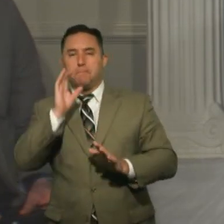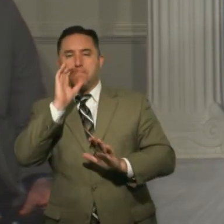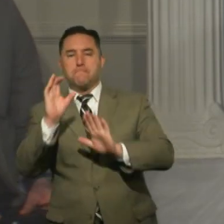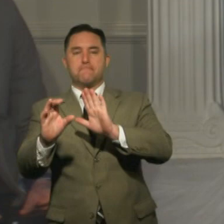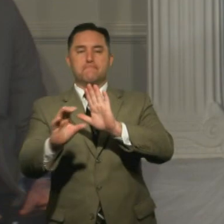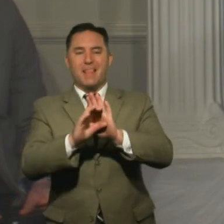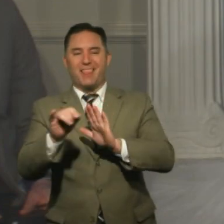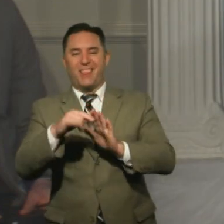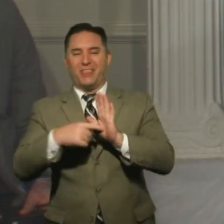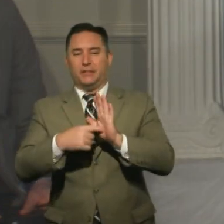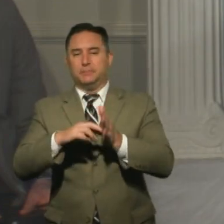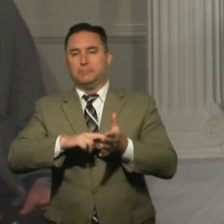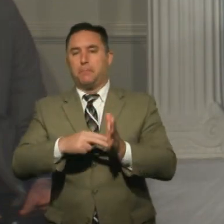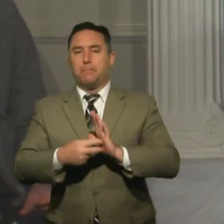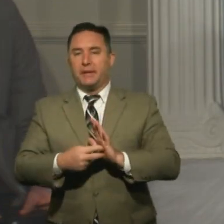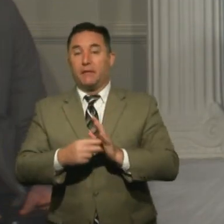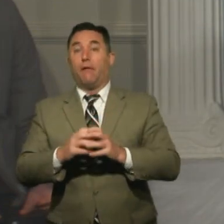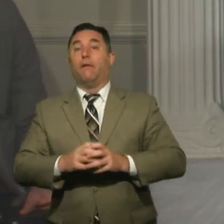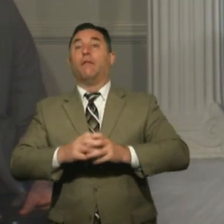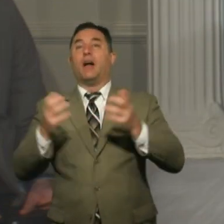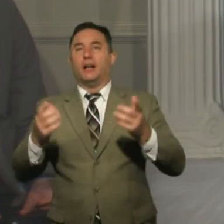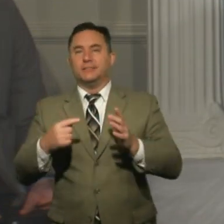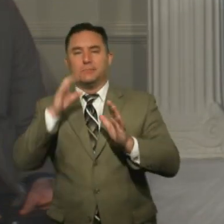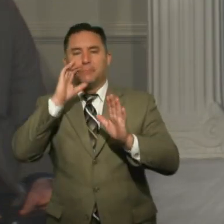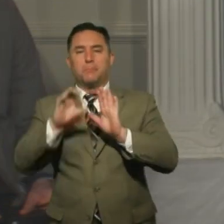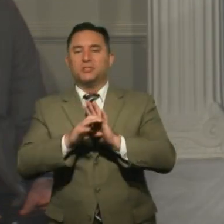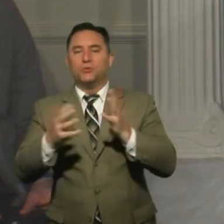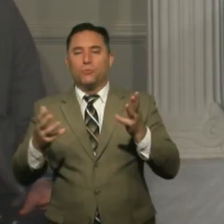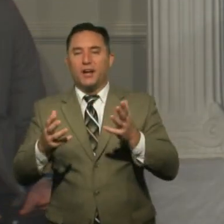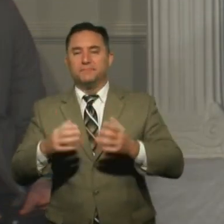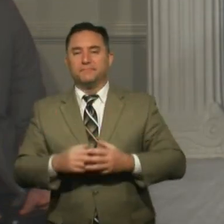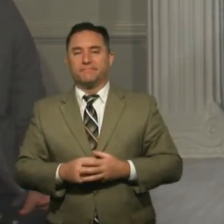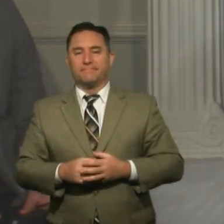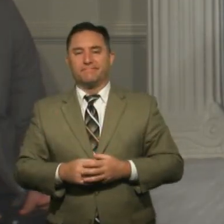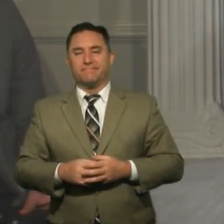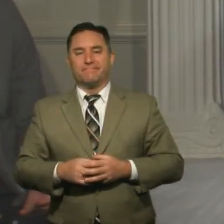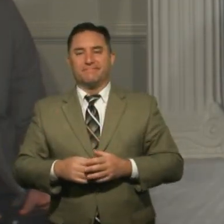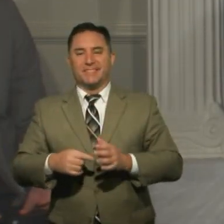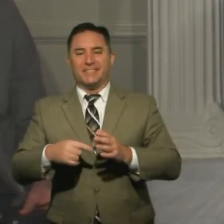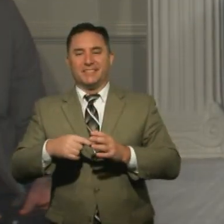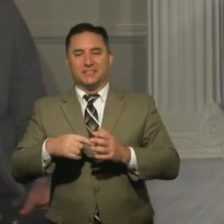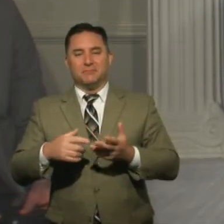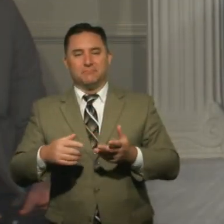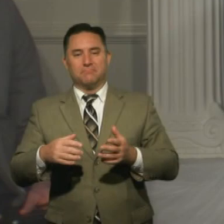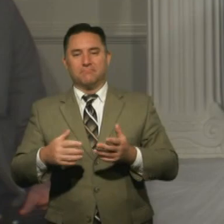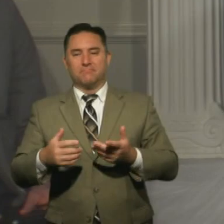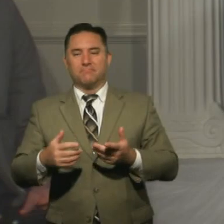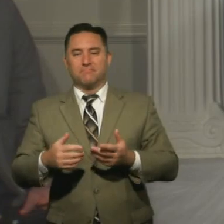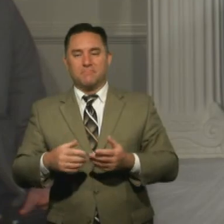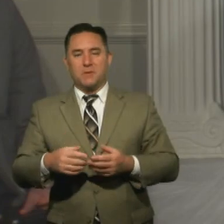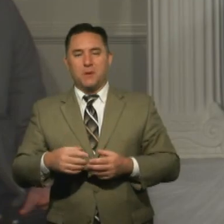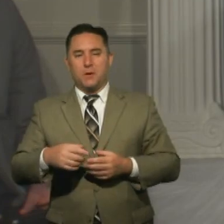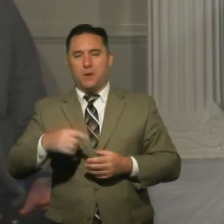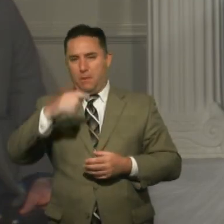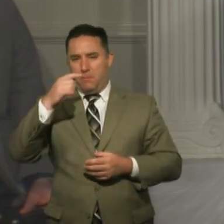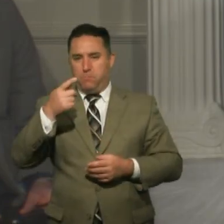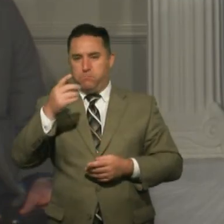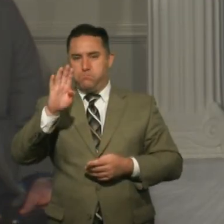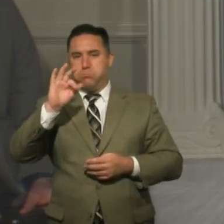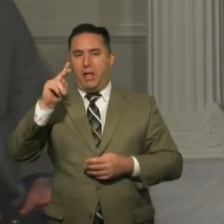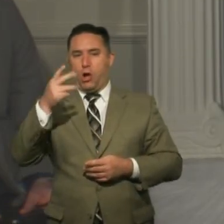symbols like this to mean a lot. So what is this? This is a Blackhawks jersey right